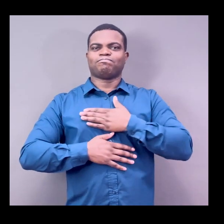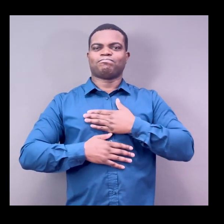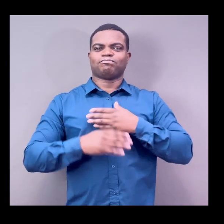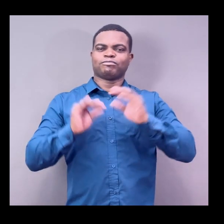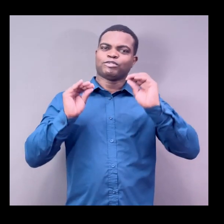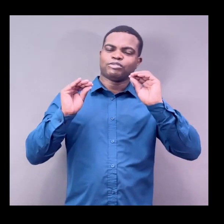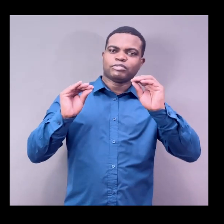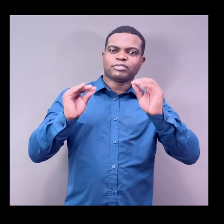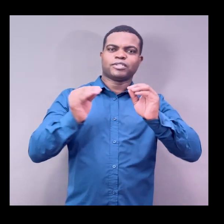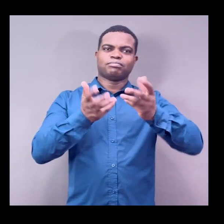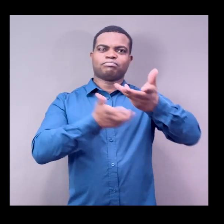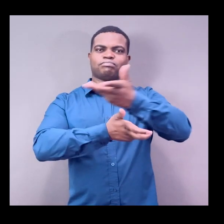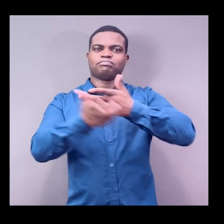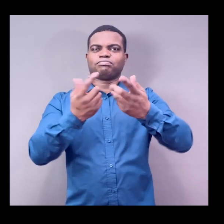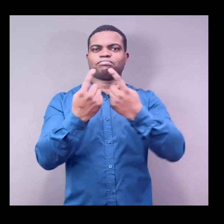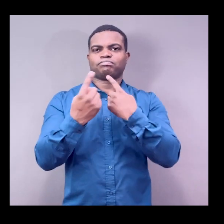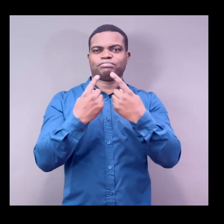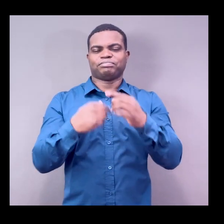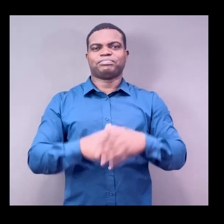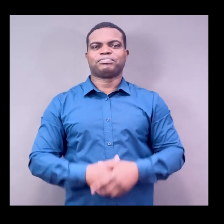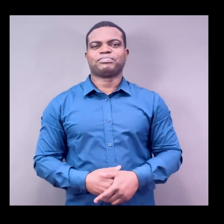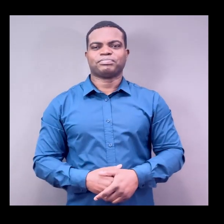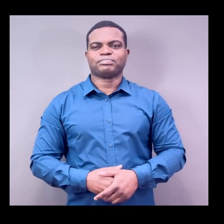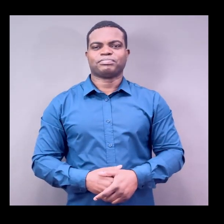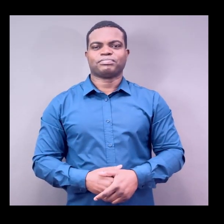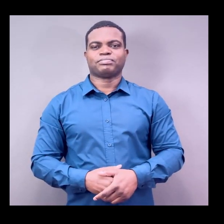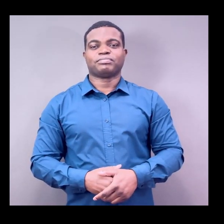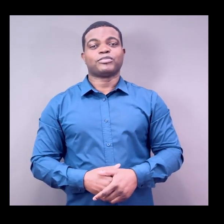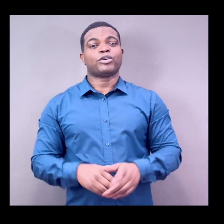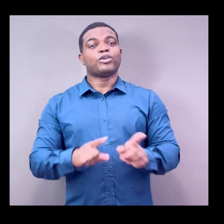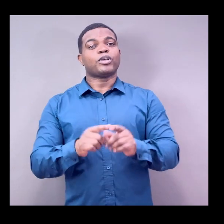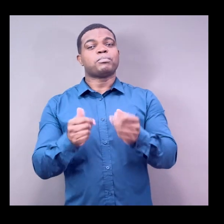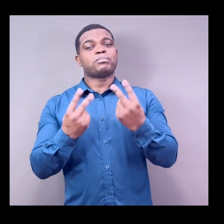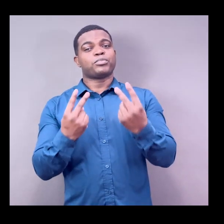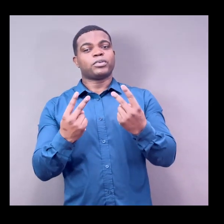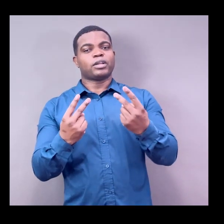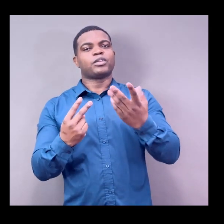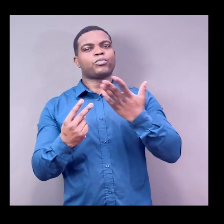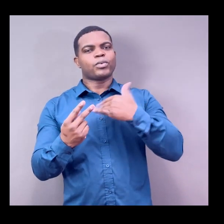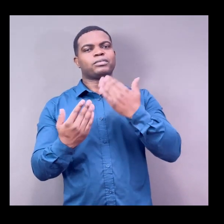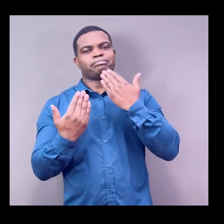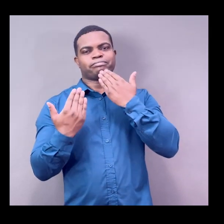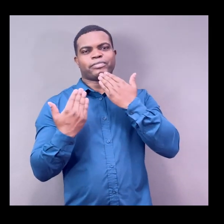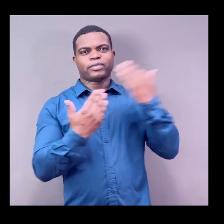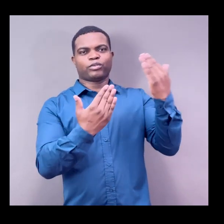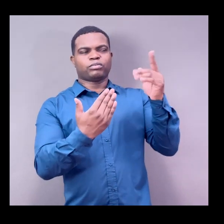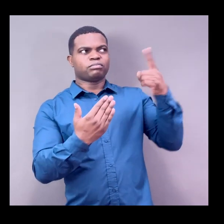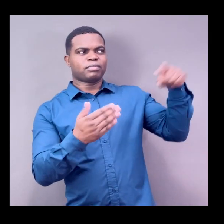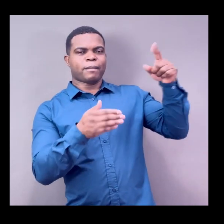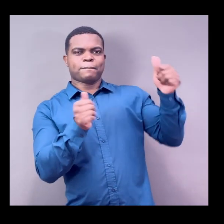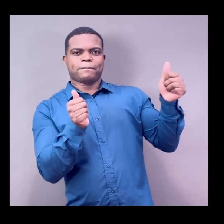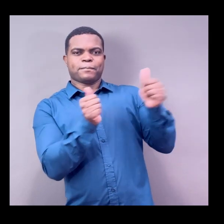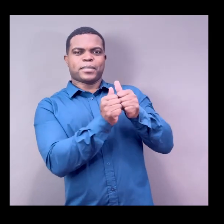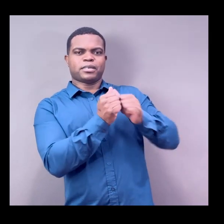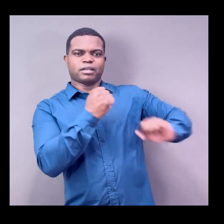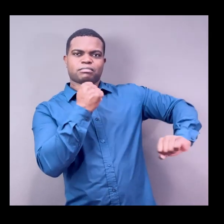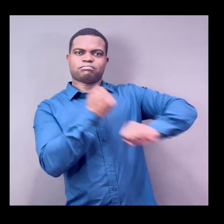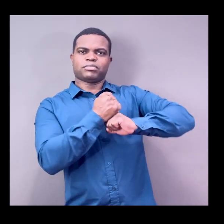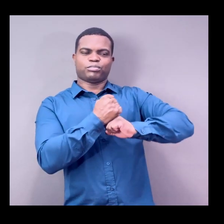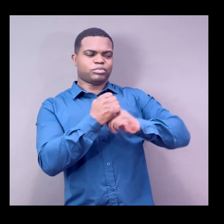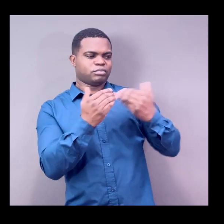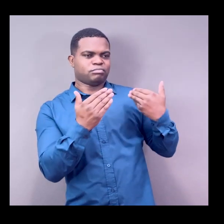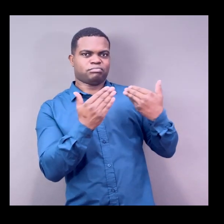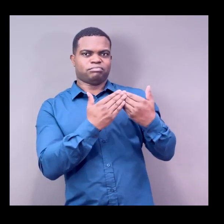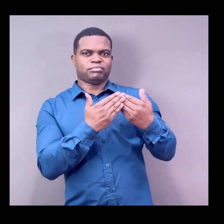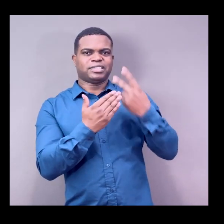to have you on this course. It is also important to appreciate our partners for the